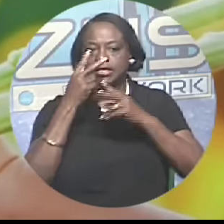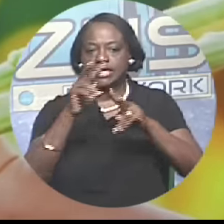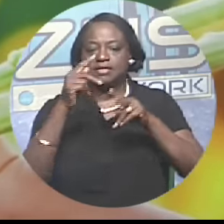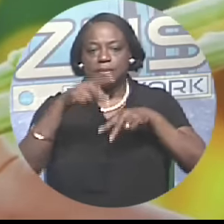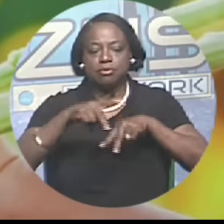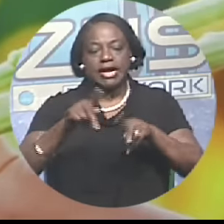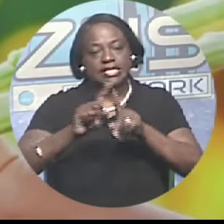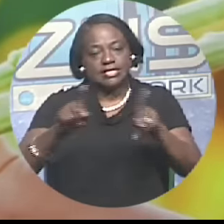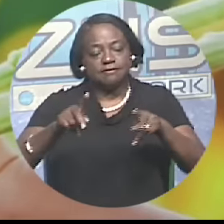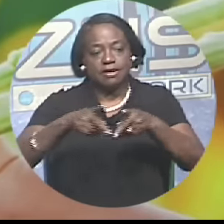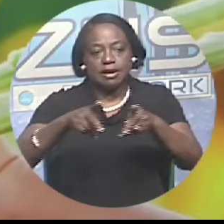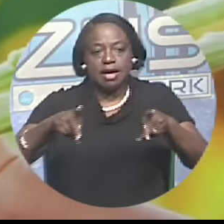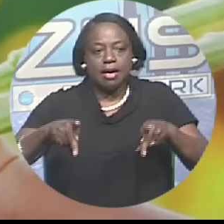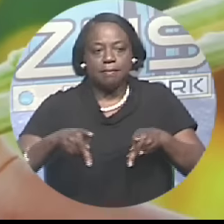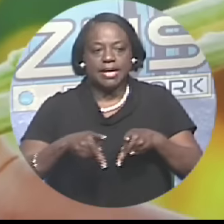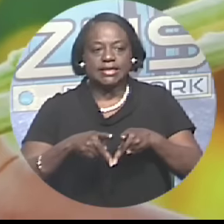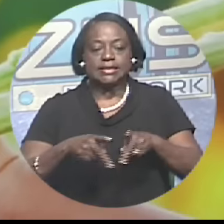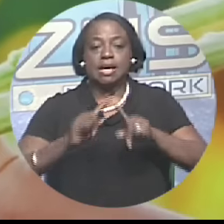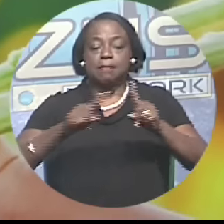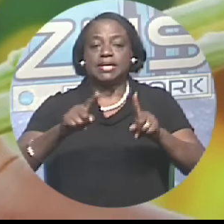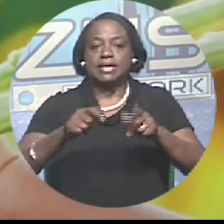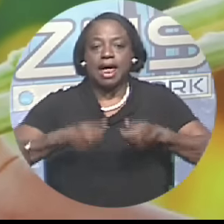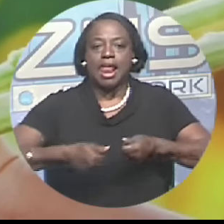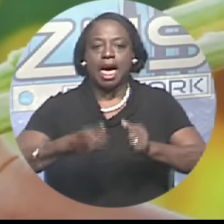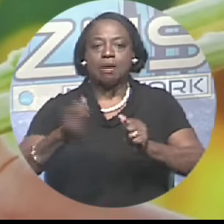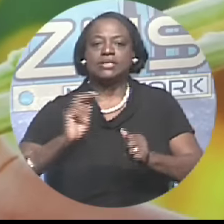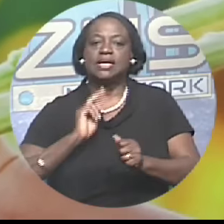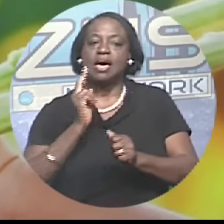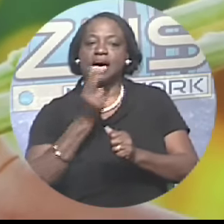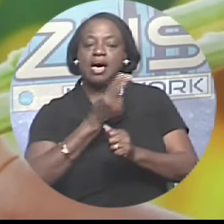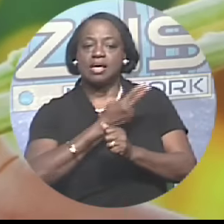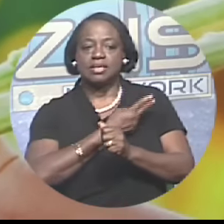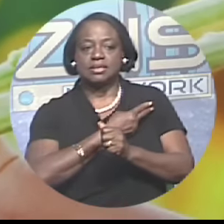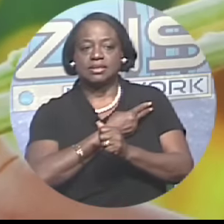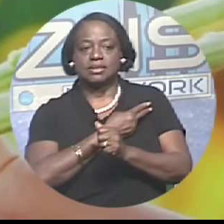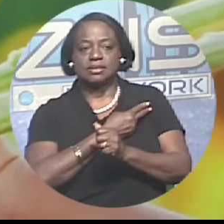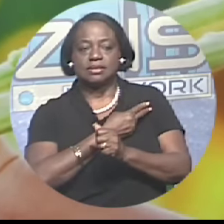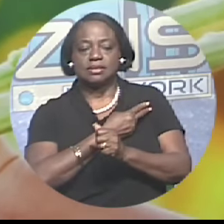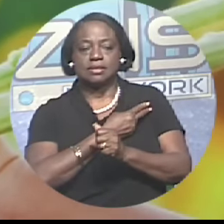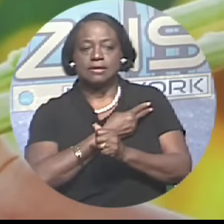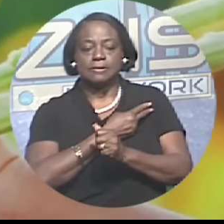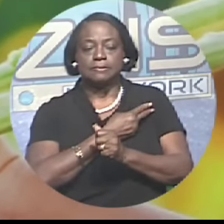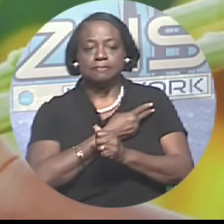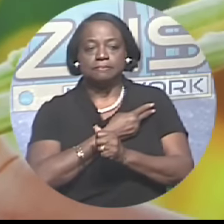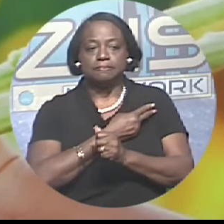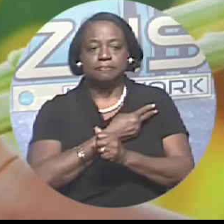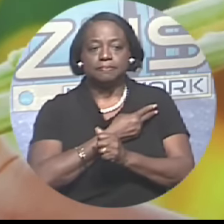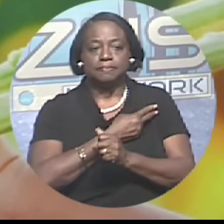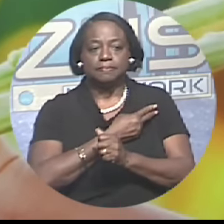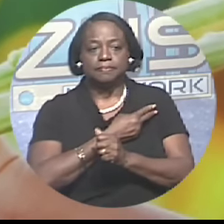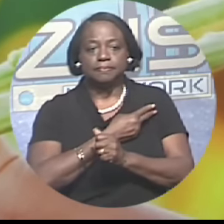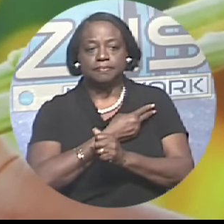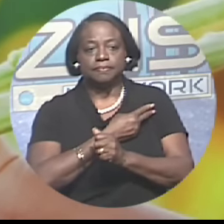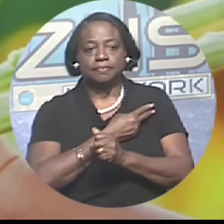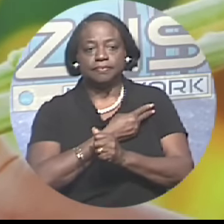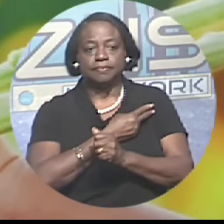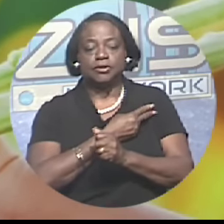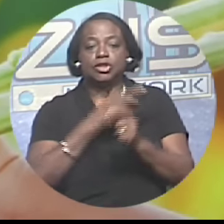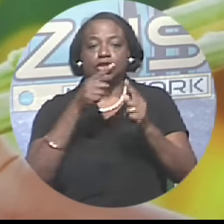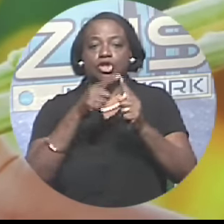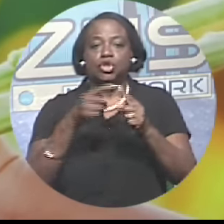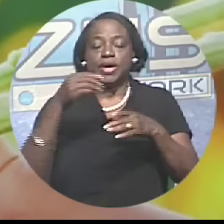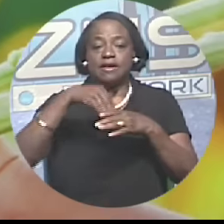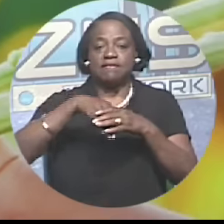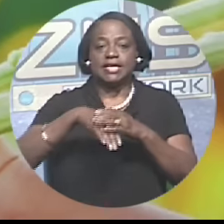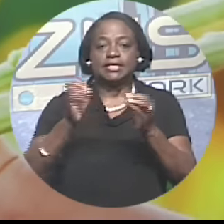places. But it also allows us, as the backer and the catalyst for Bahamian art and culture, to